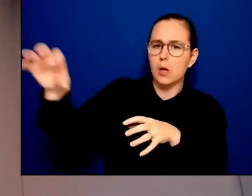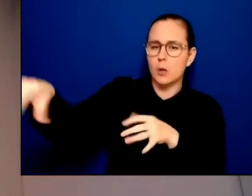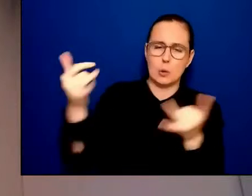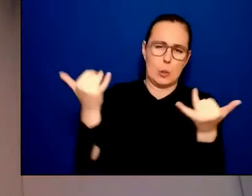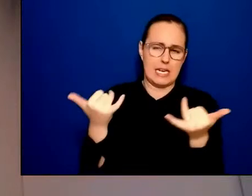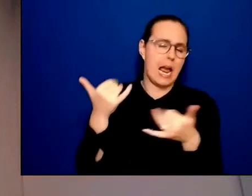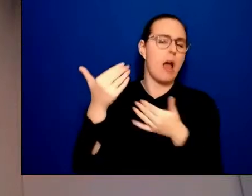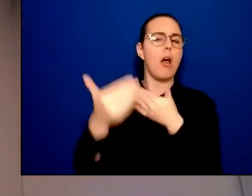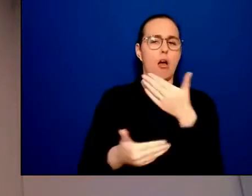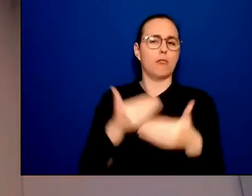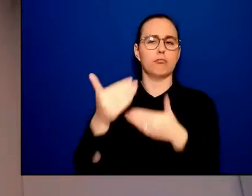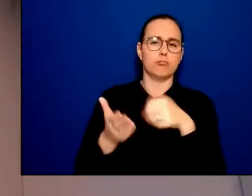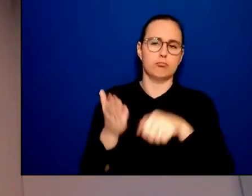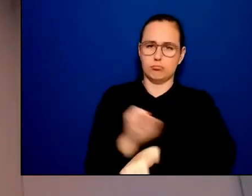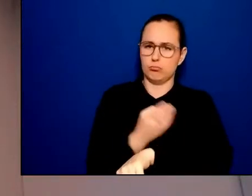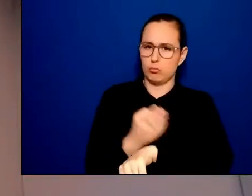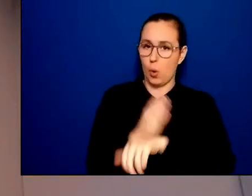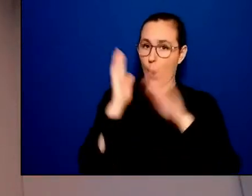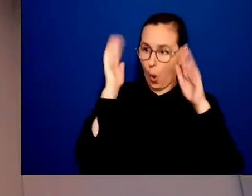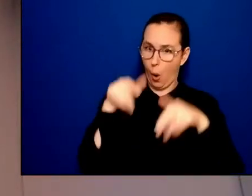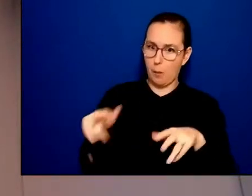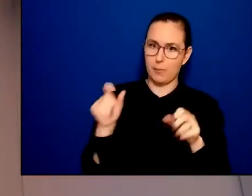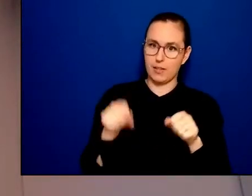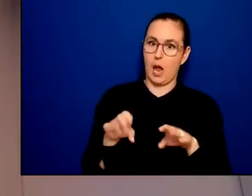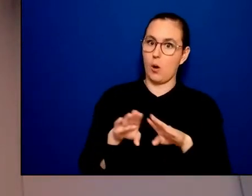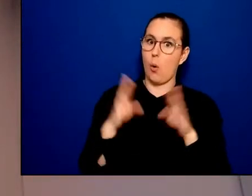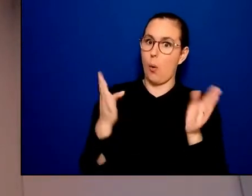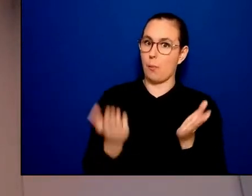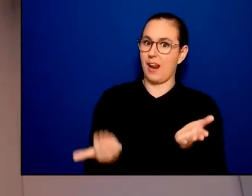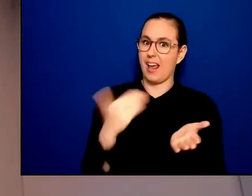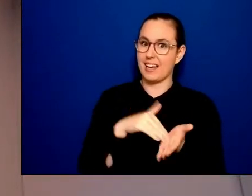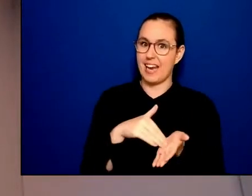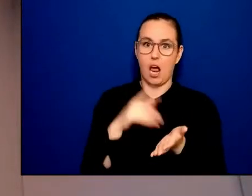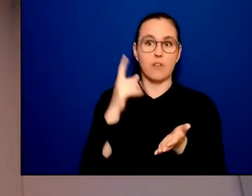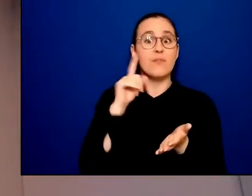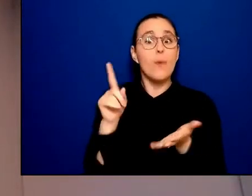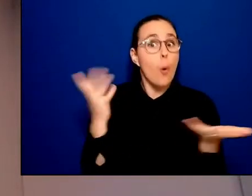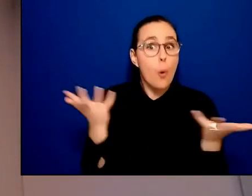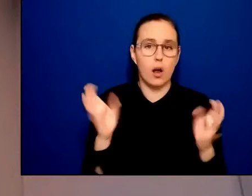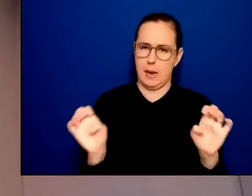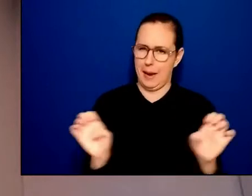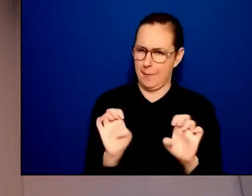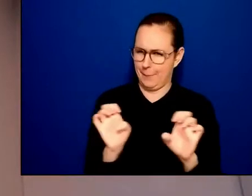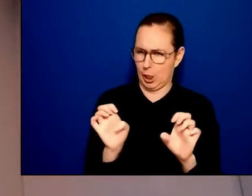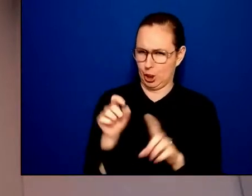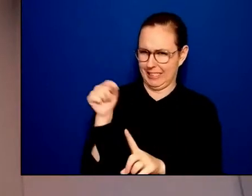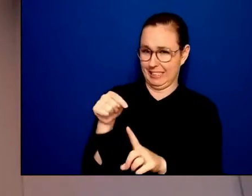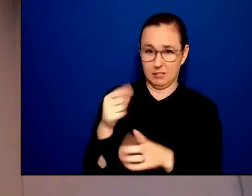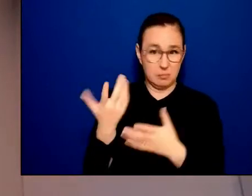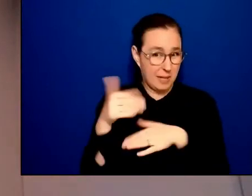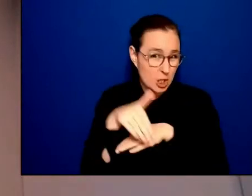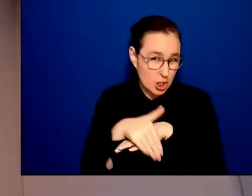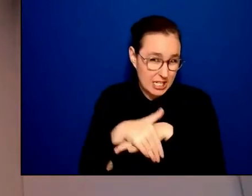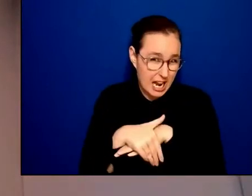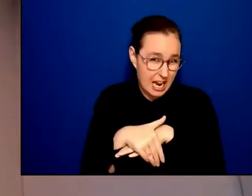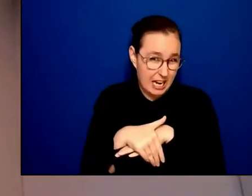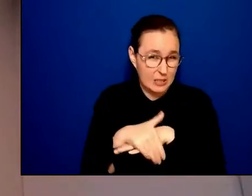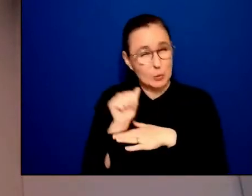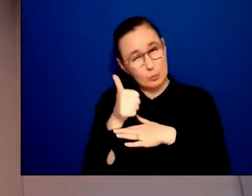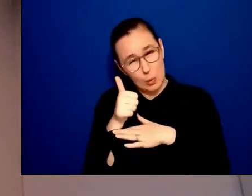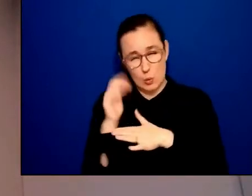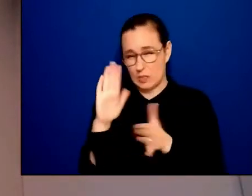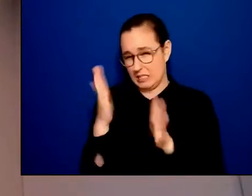able to restore that access to emergency traffic later this evening and into tomorrow. So efforts are ongoing by